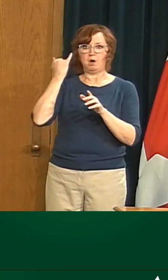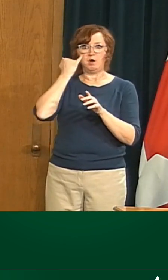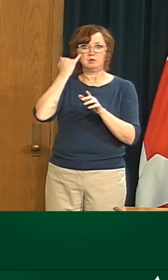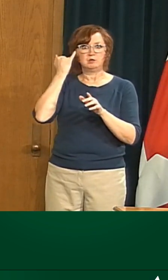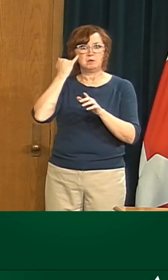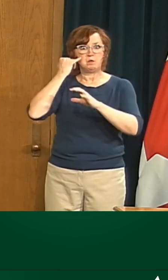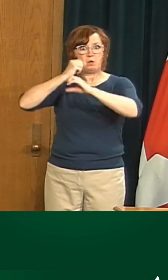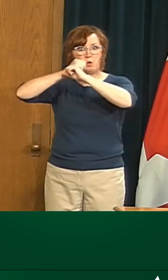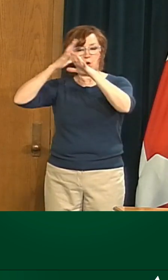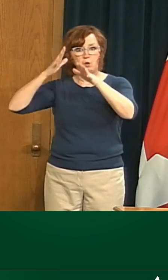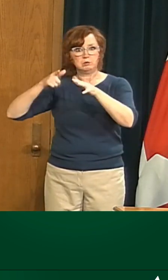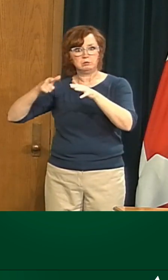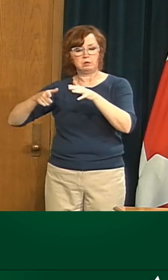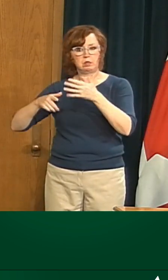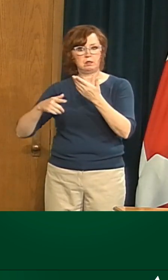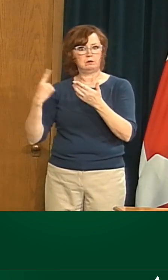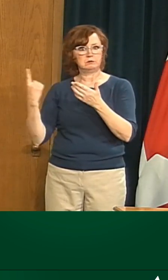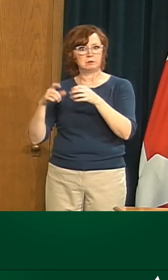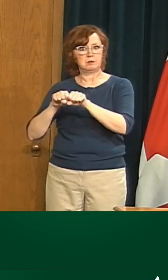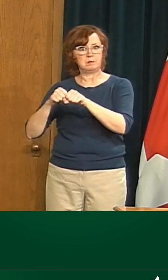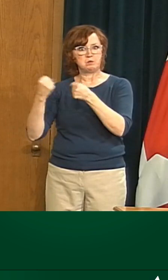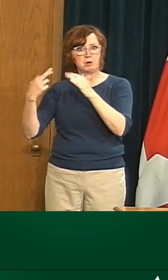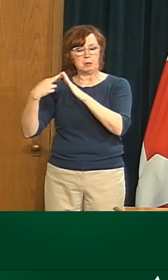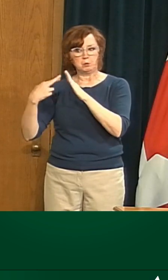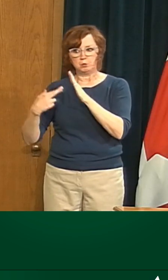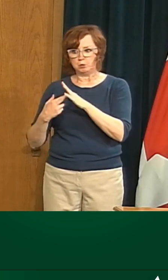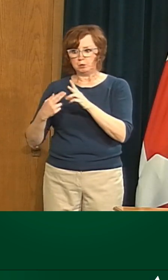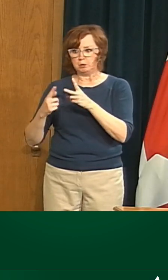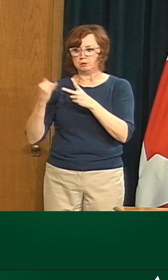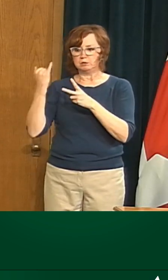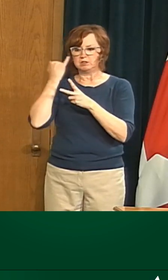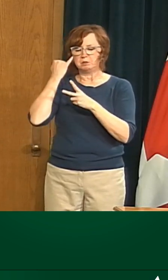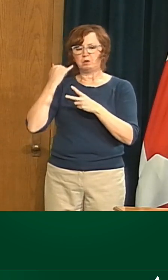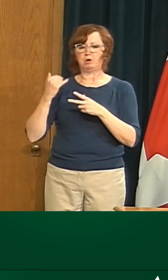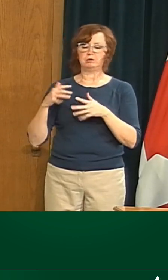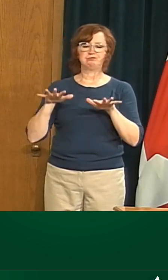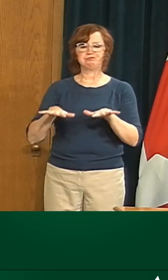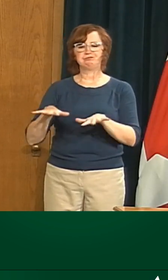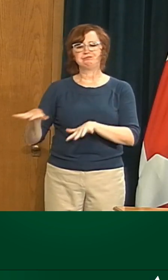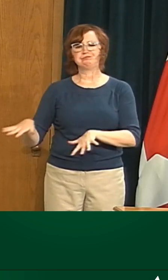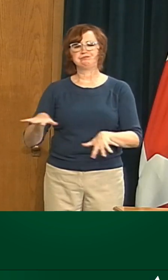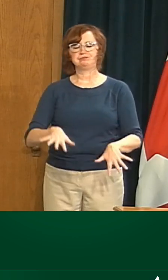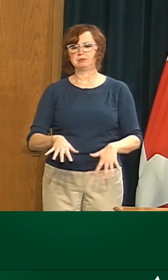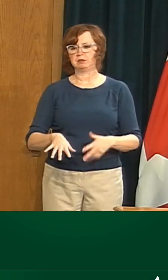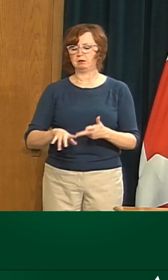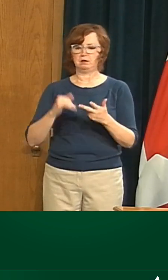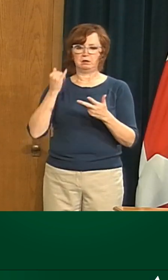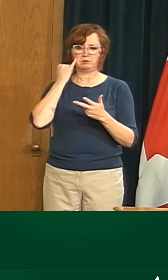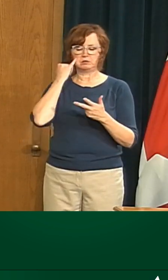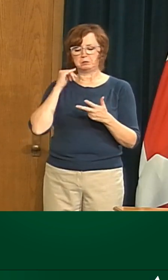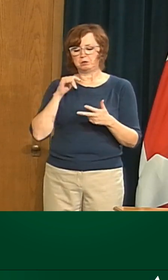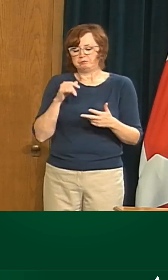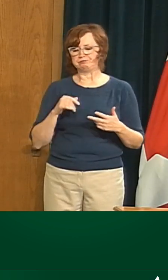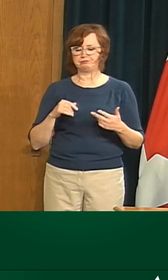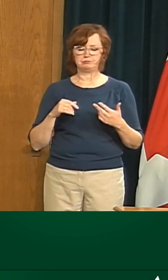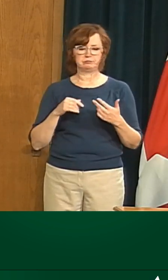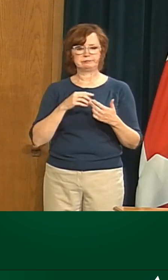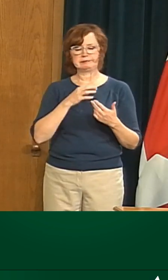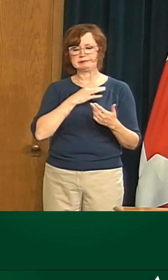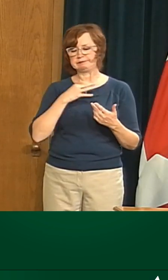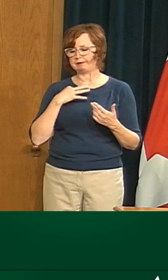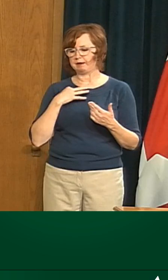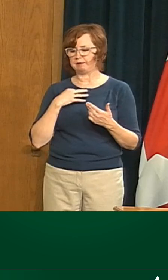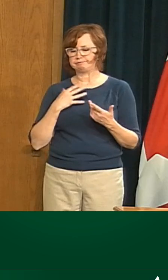one of the recommendations, not made every effort to keep not only their staff but their customers safe. And so it is our